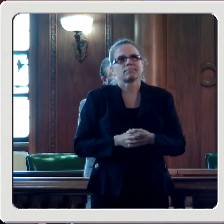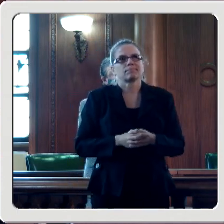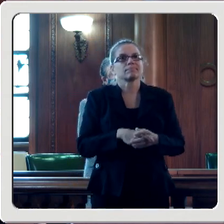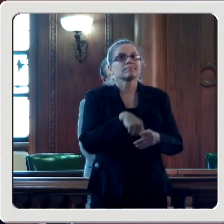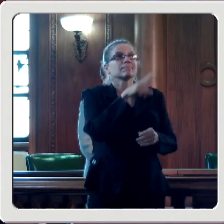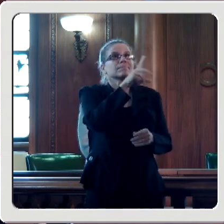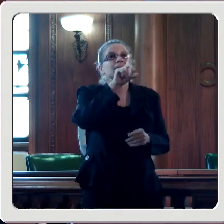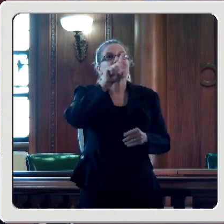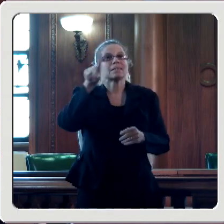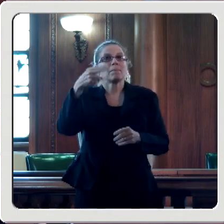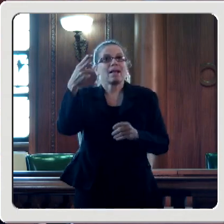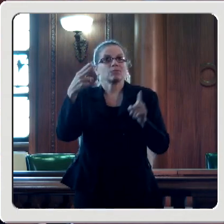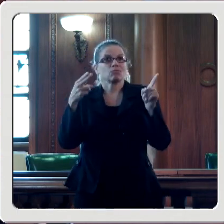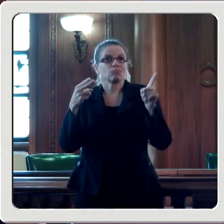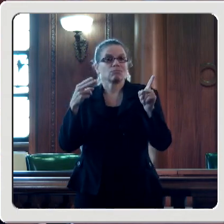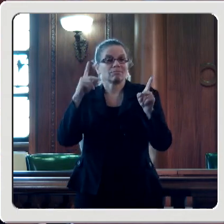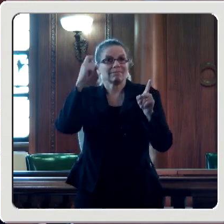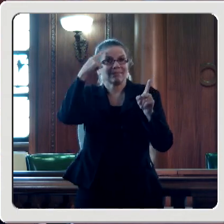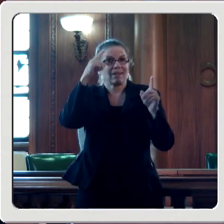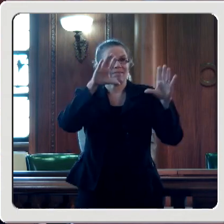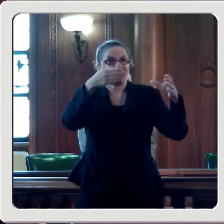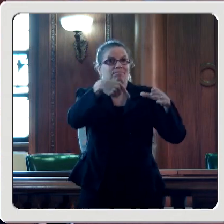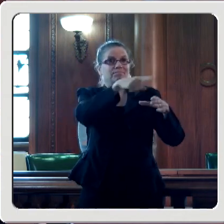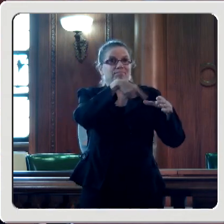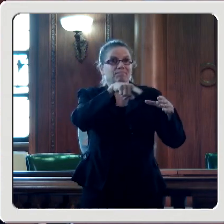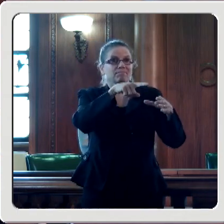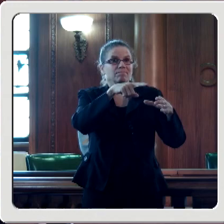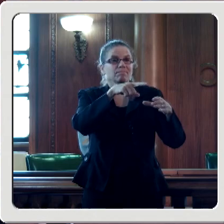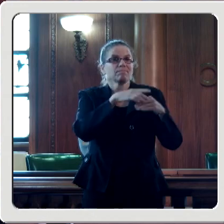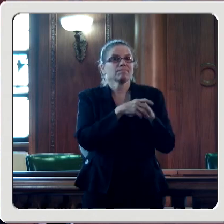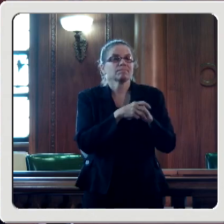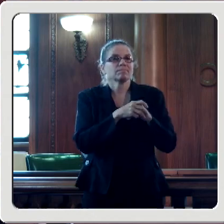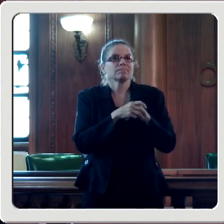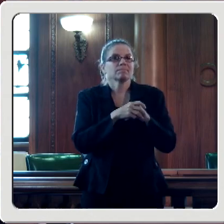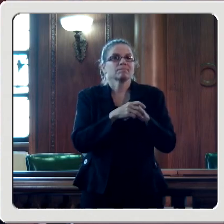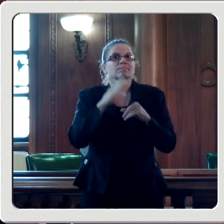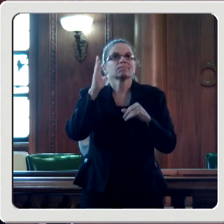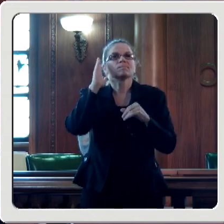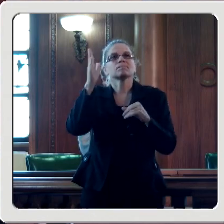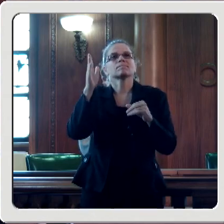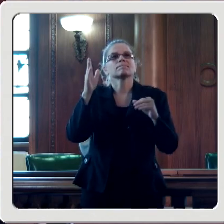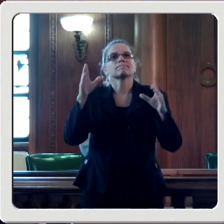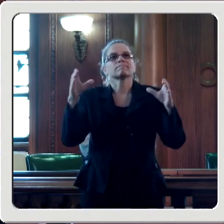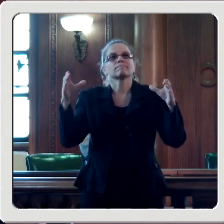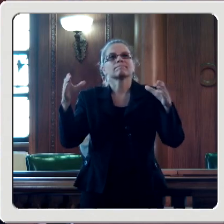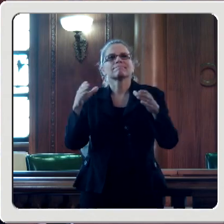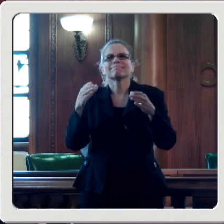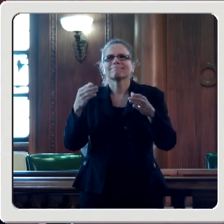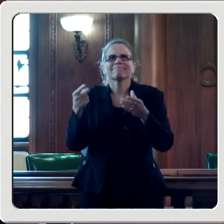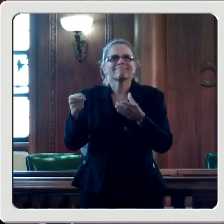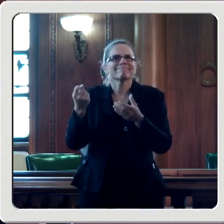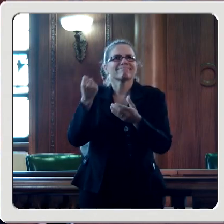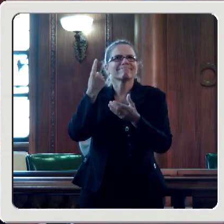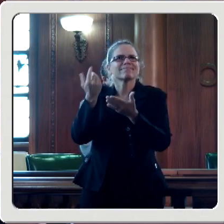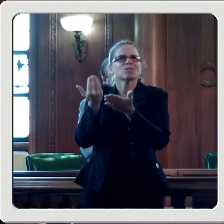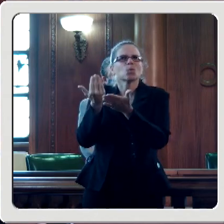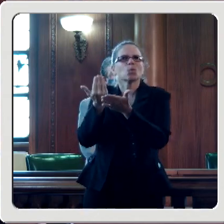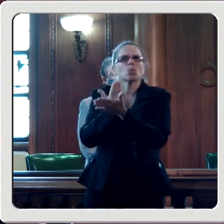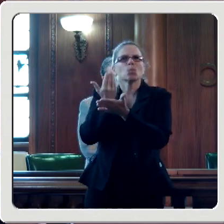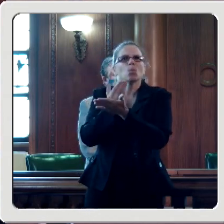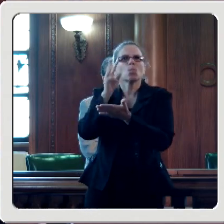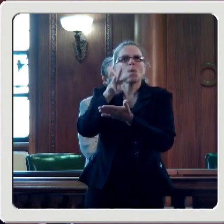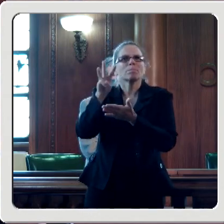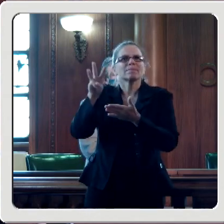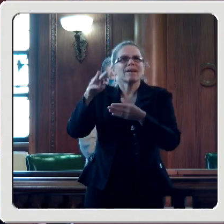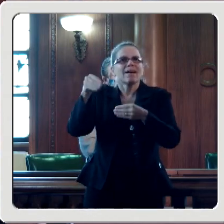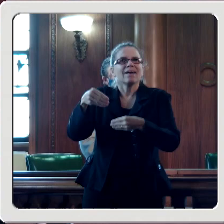of transferring their recording system to an Amazon web system.